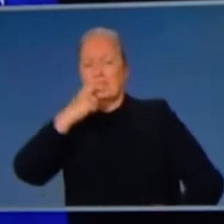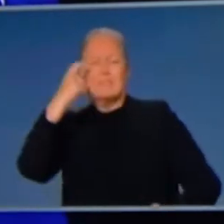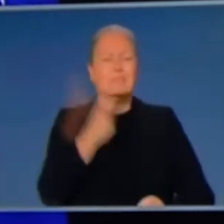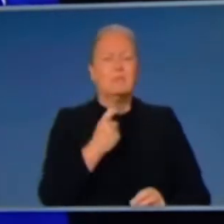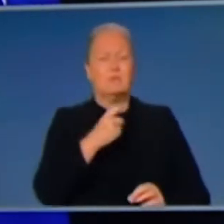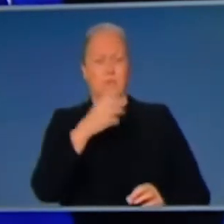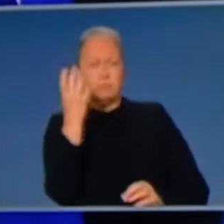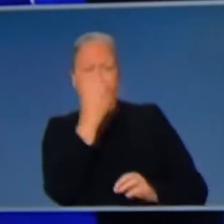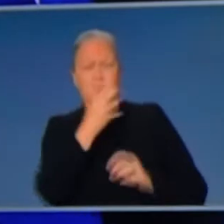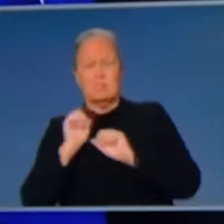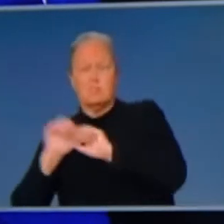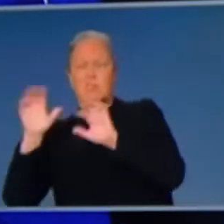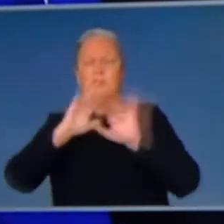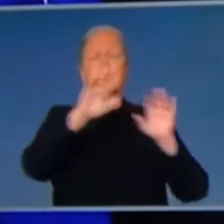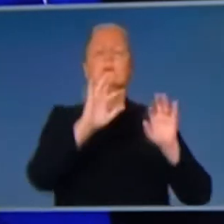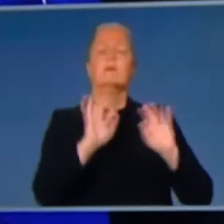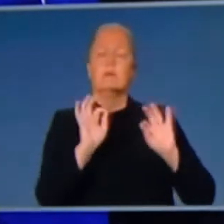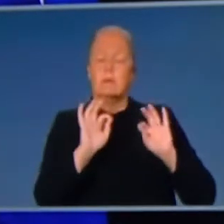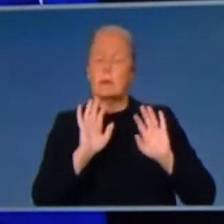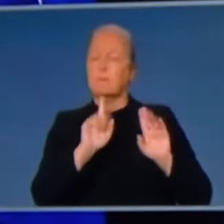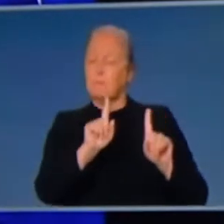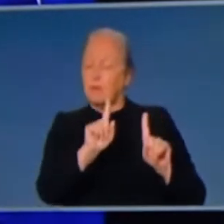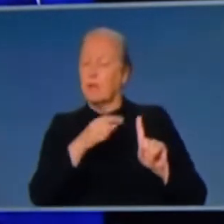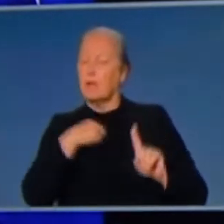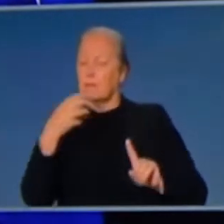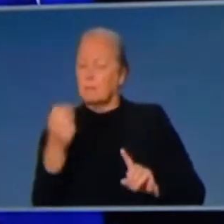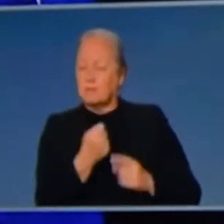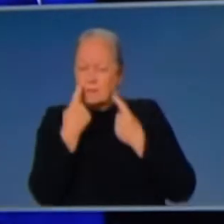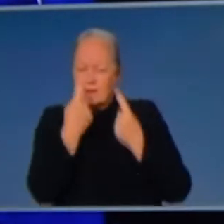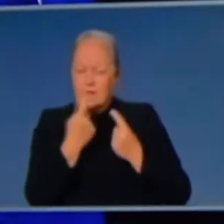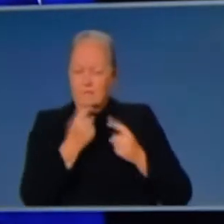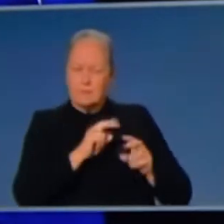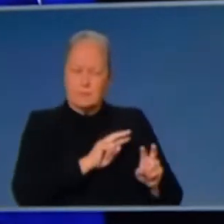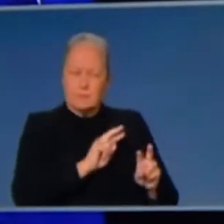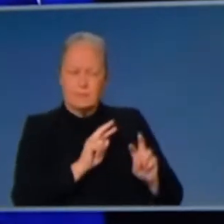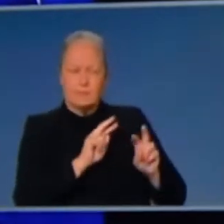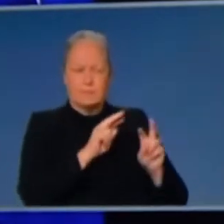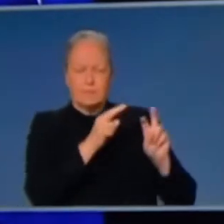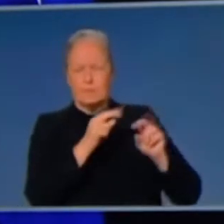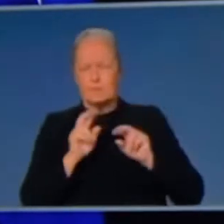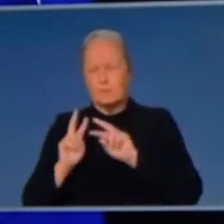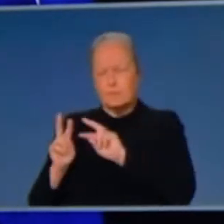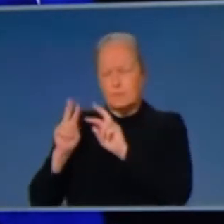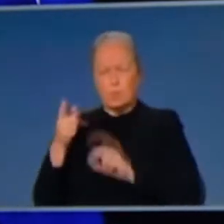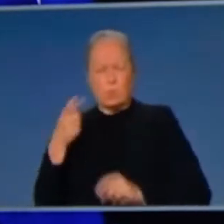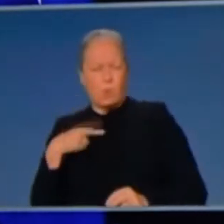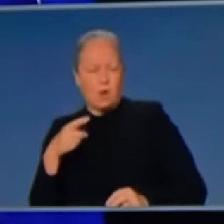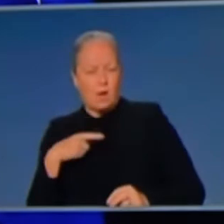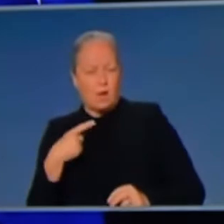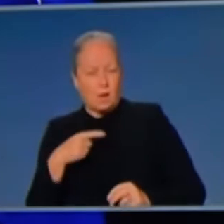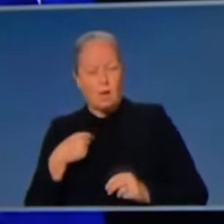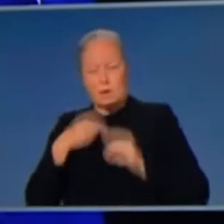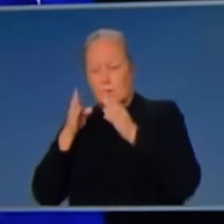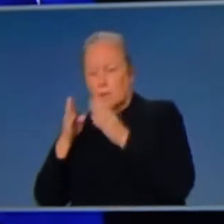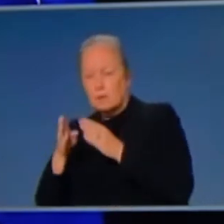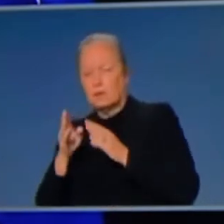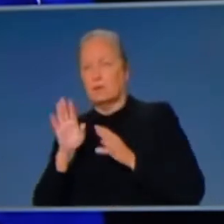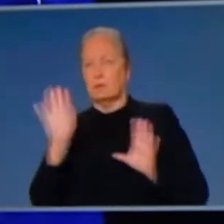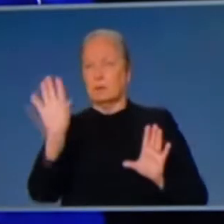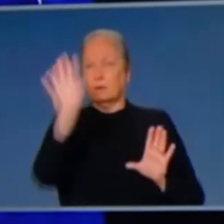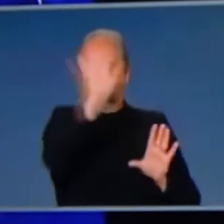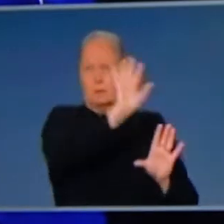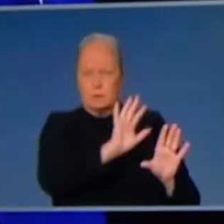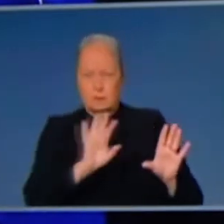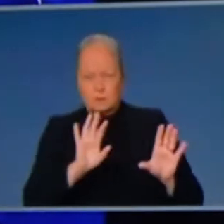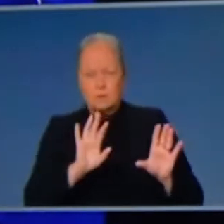this stage. But we are keen to see that work broken down to state-level jurisdictions because, of course, the